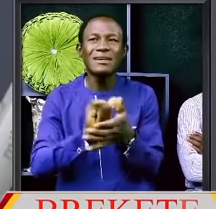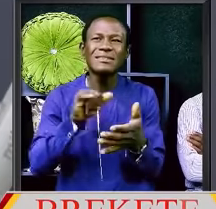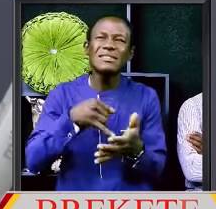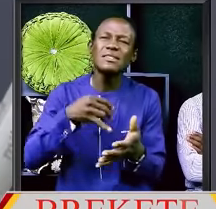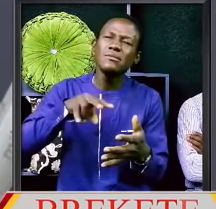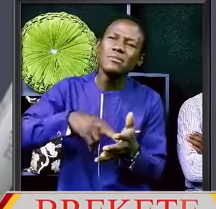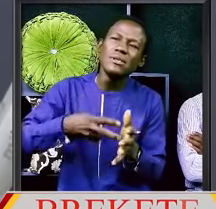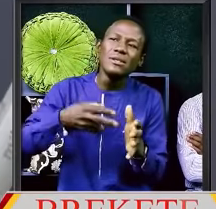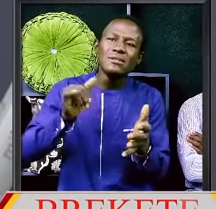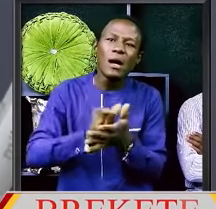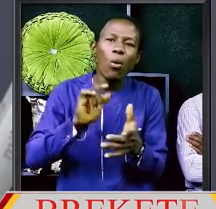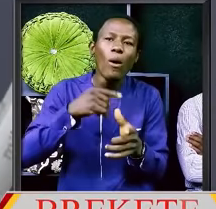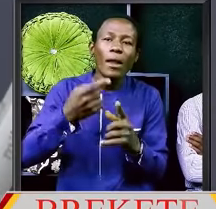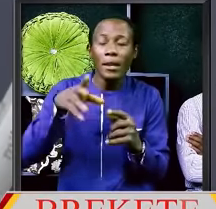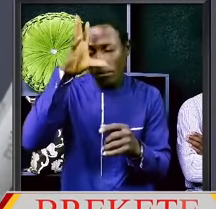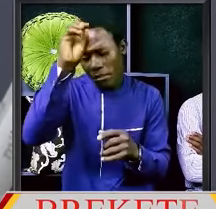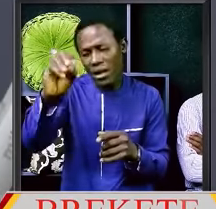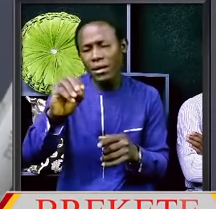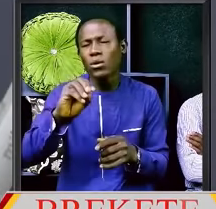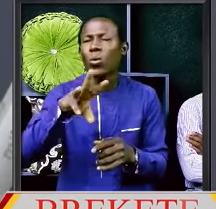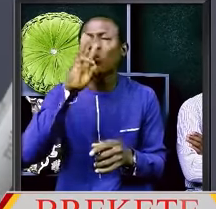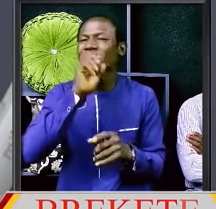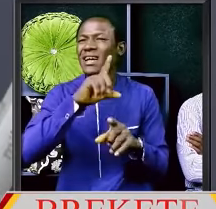Then this one we no know the value of man.